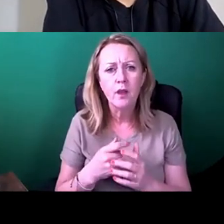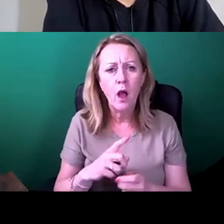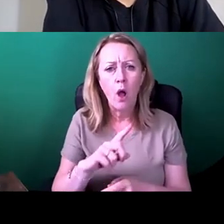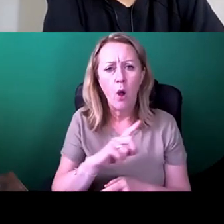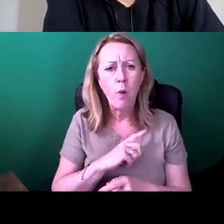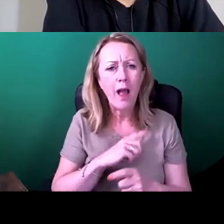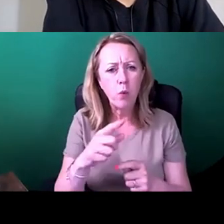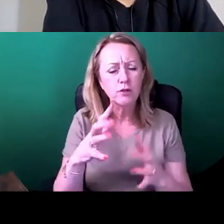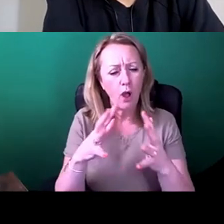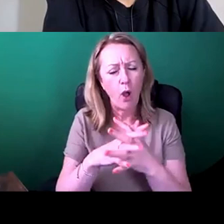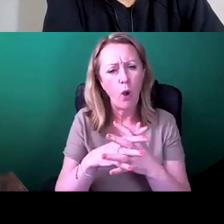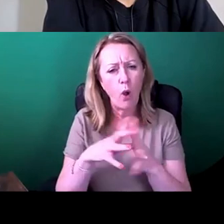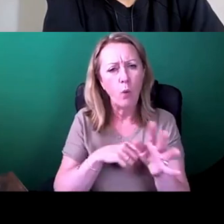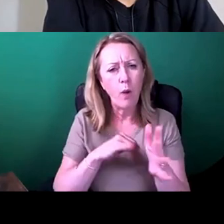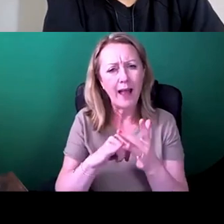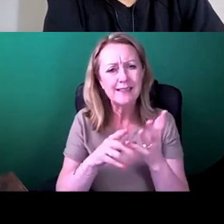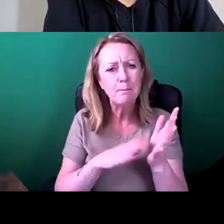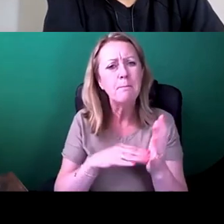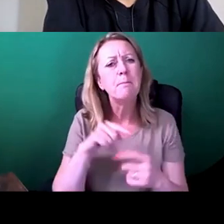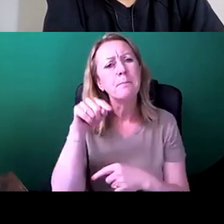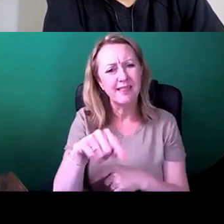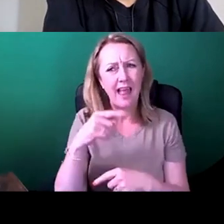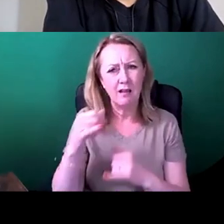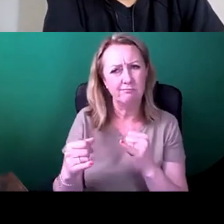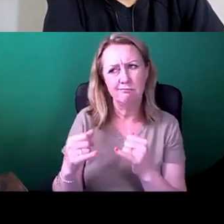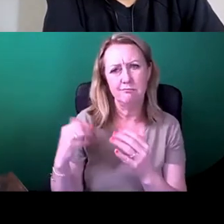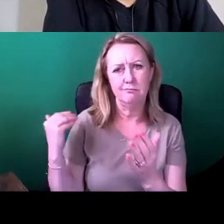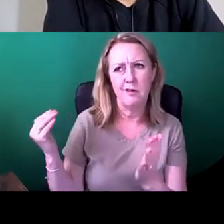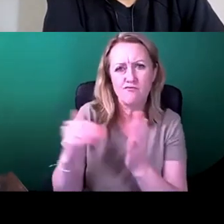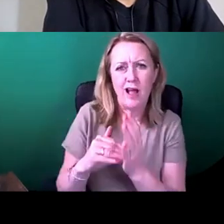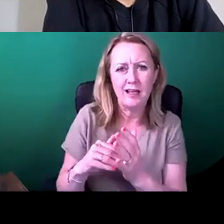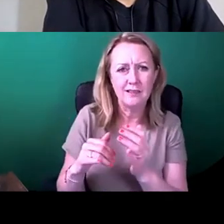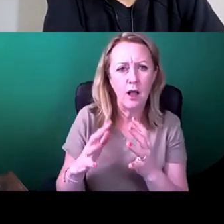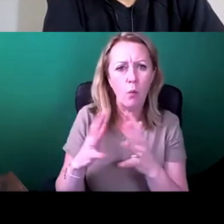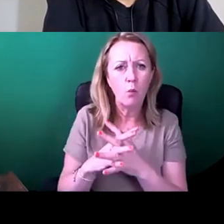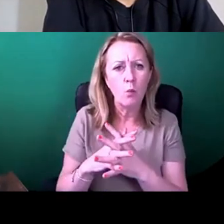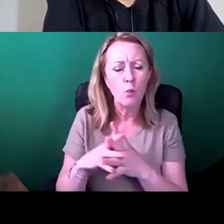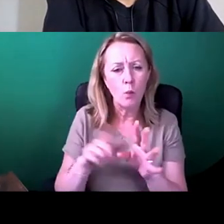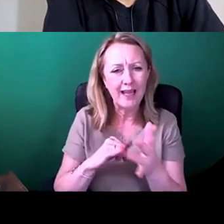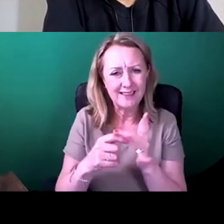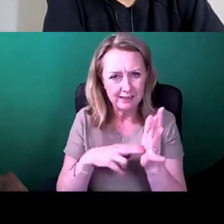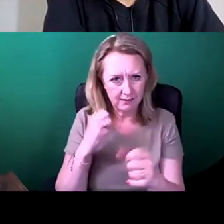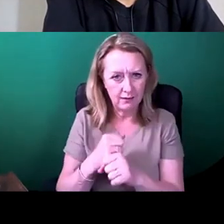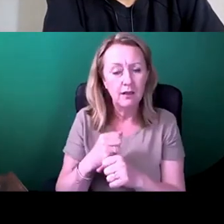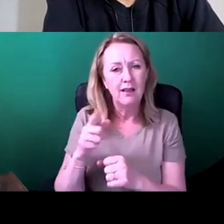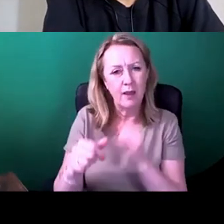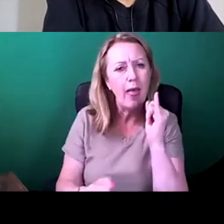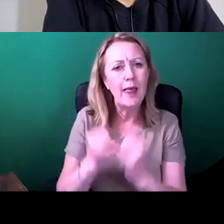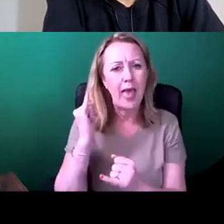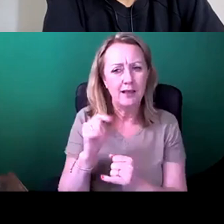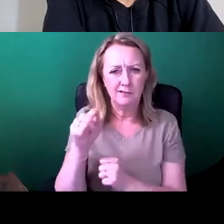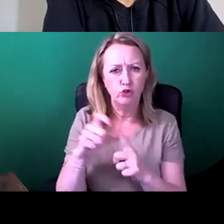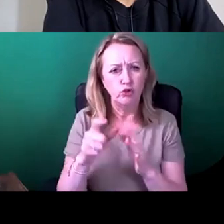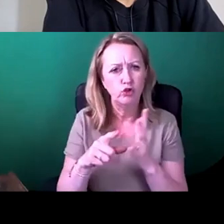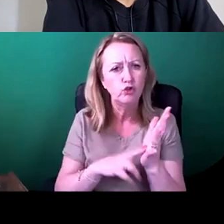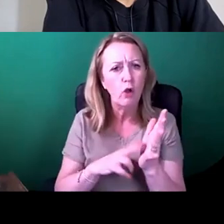because Wising came into the programme late, was when we interviewed Wising, Donna Linus as the director then,